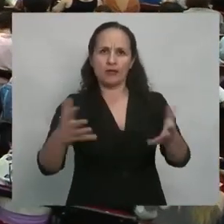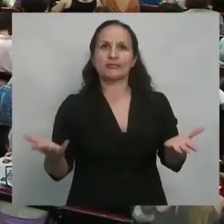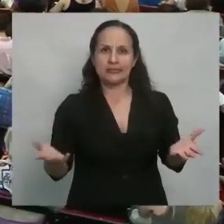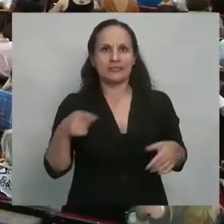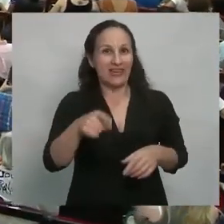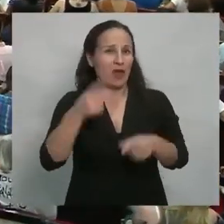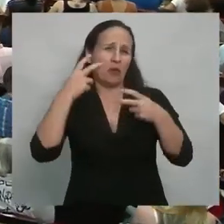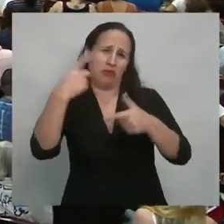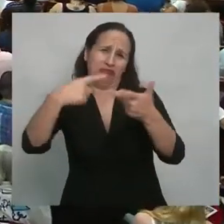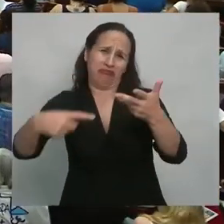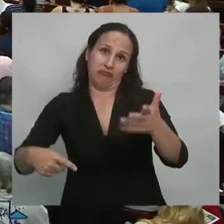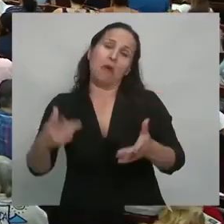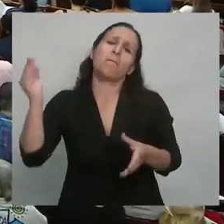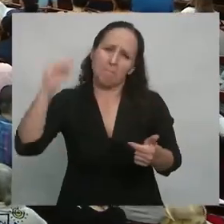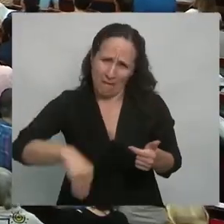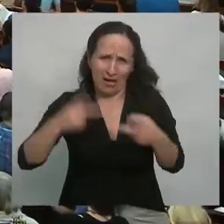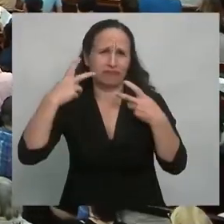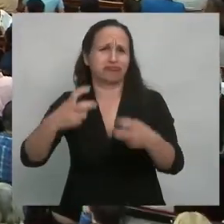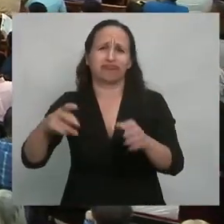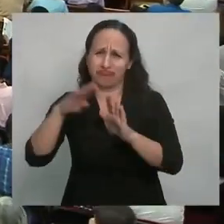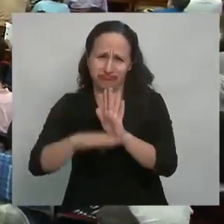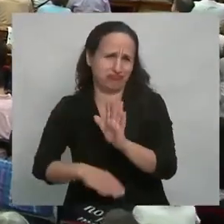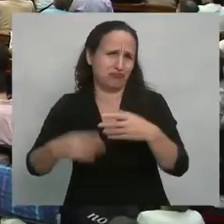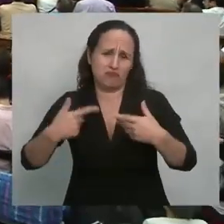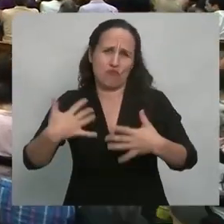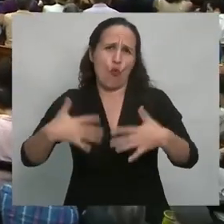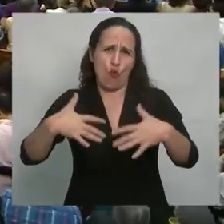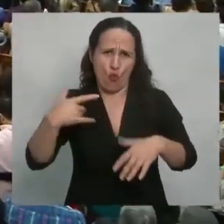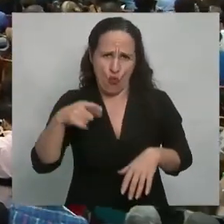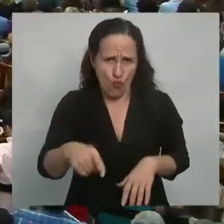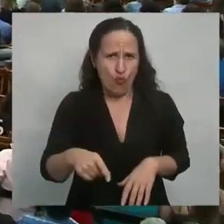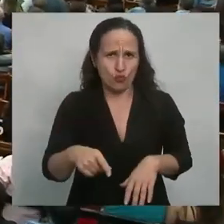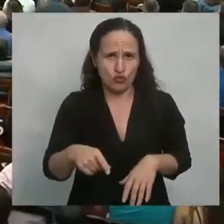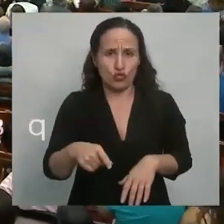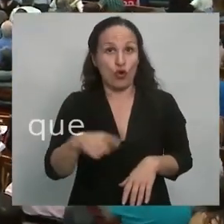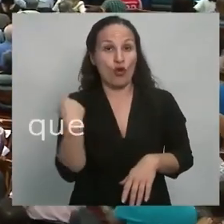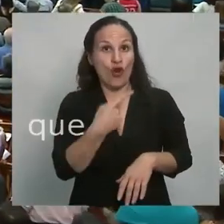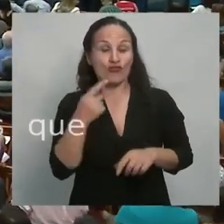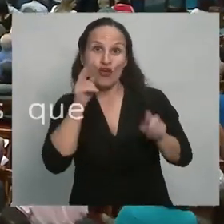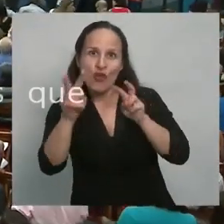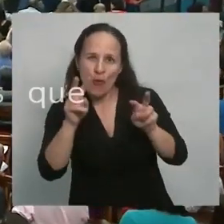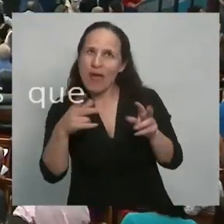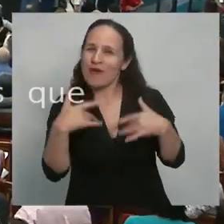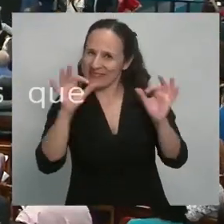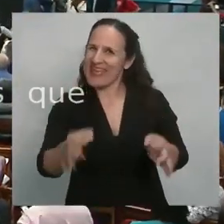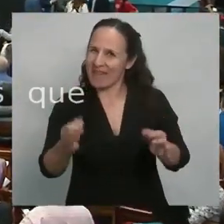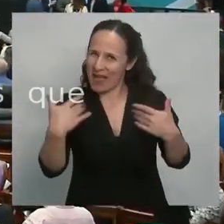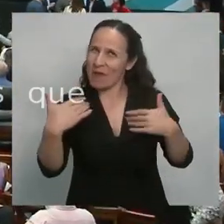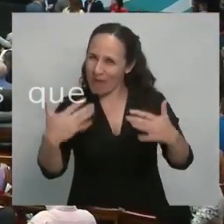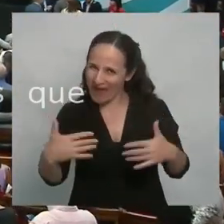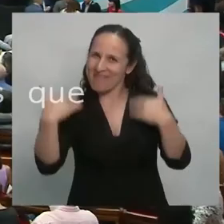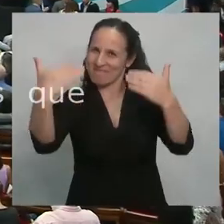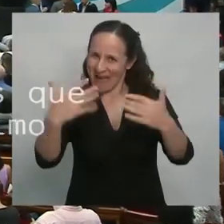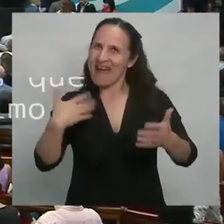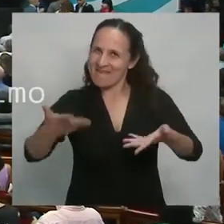While we are excited by the enormous potential of what we see, we are fully aware of the inequalities under which